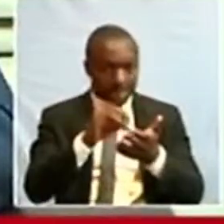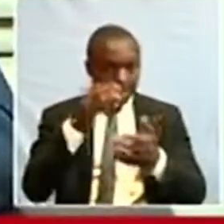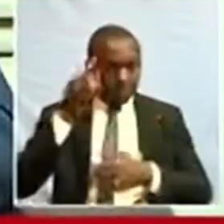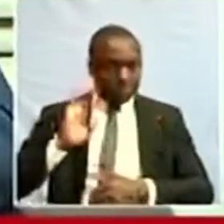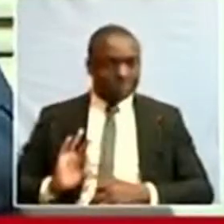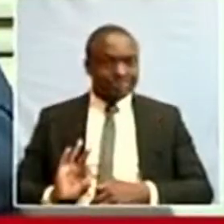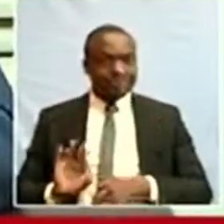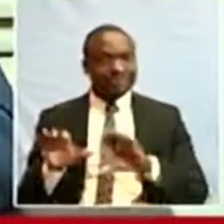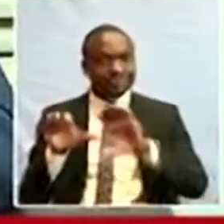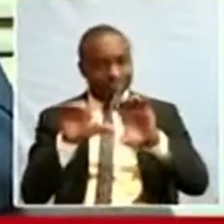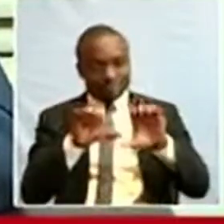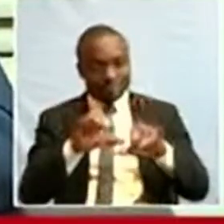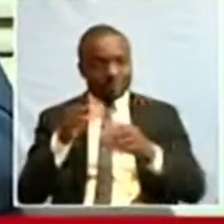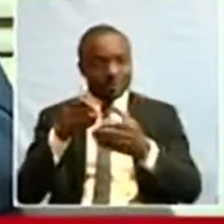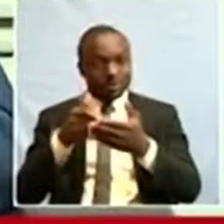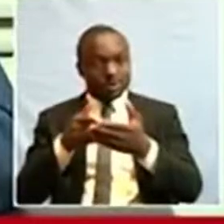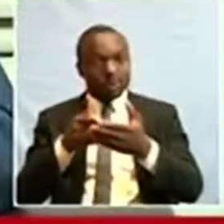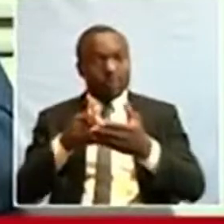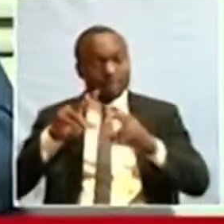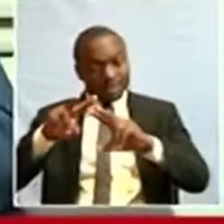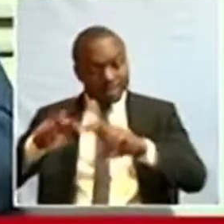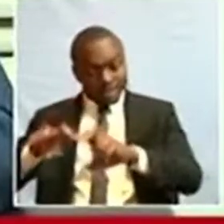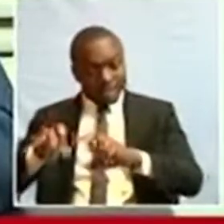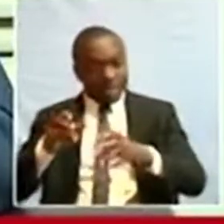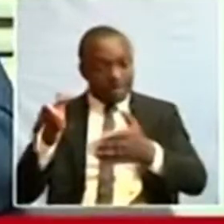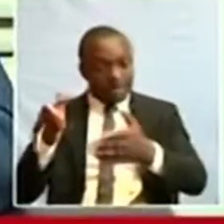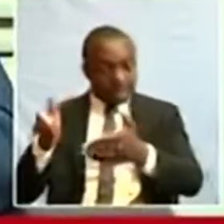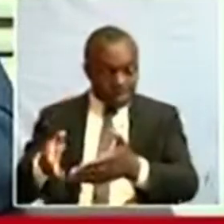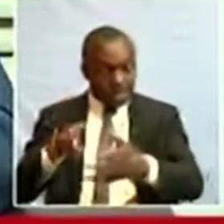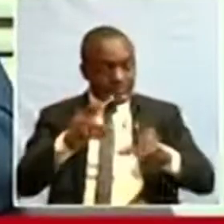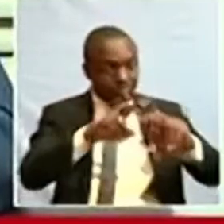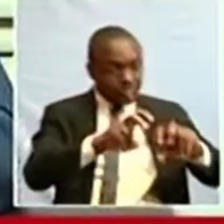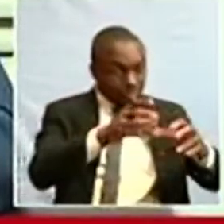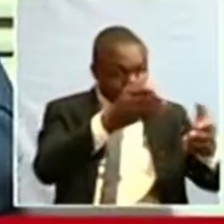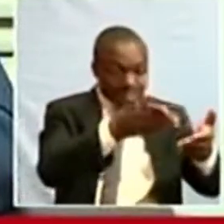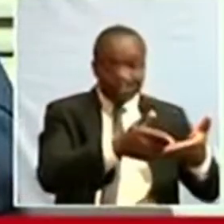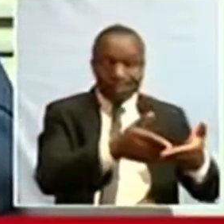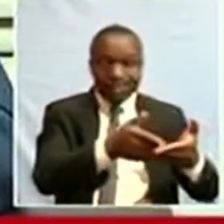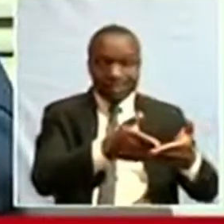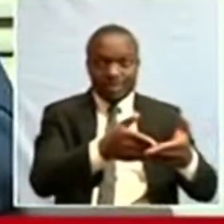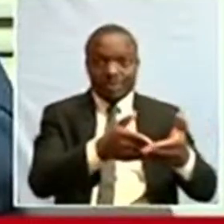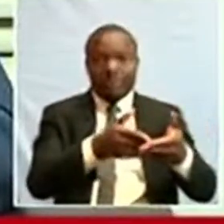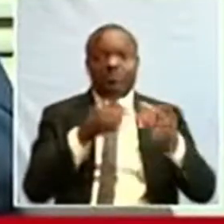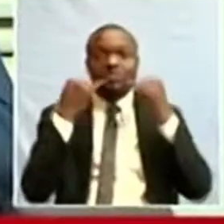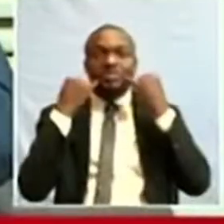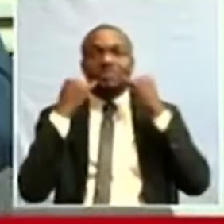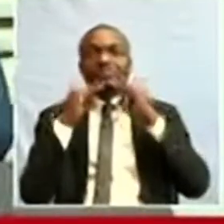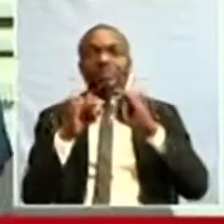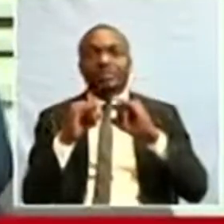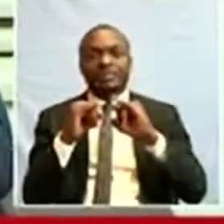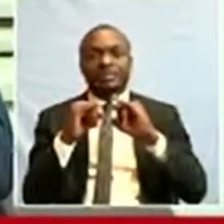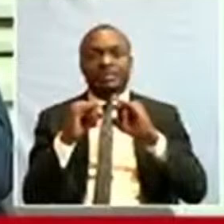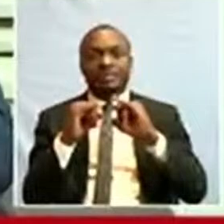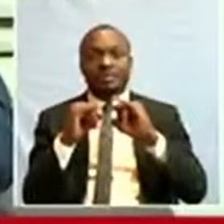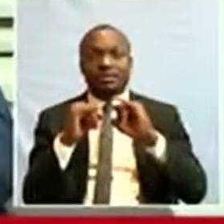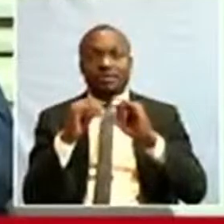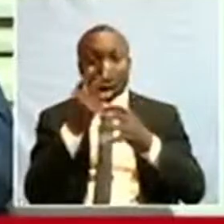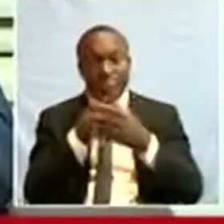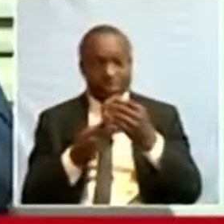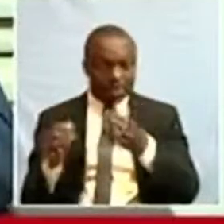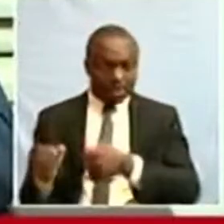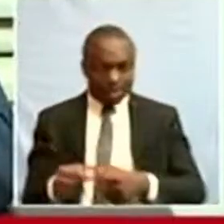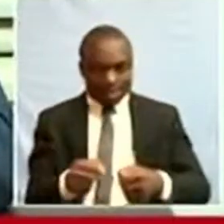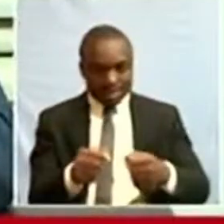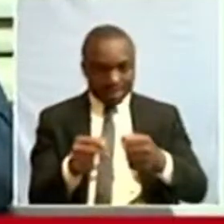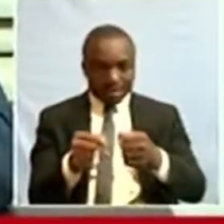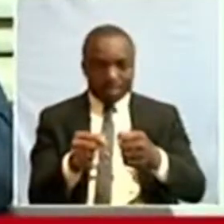we do this, we cross-check directly with the database for beneficiaries on FSIP. And we wish to report